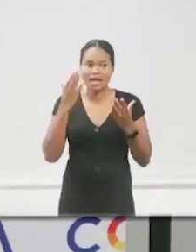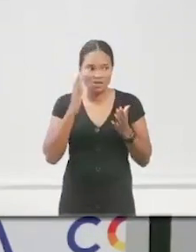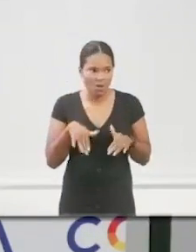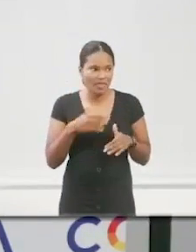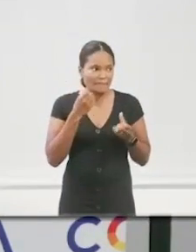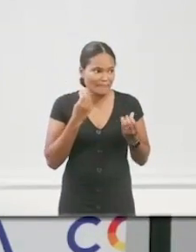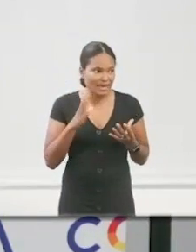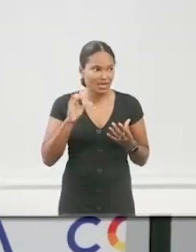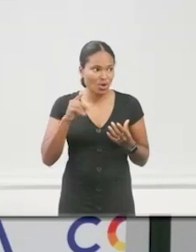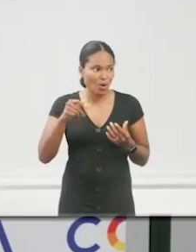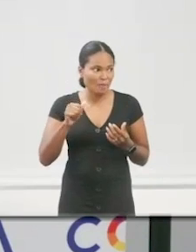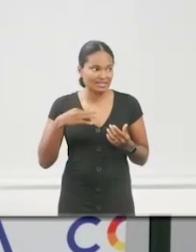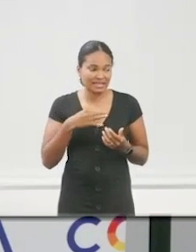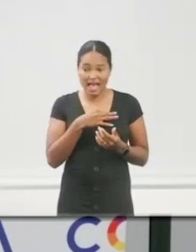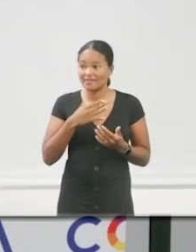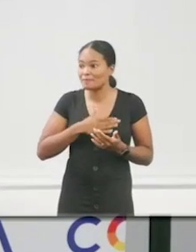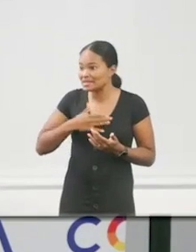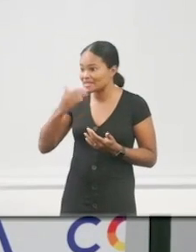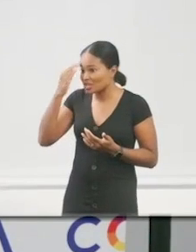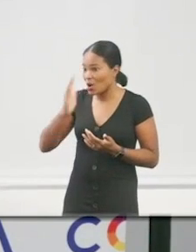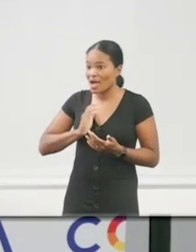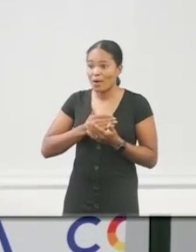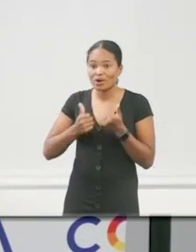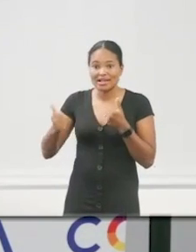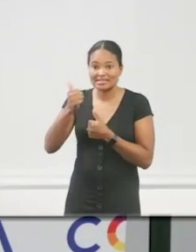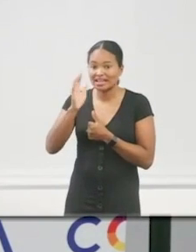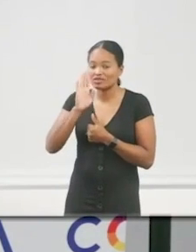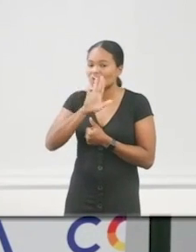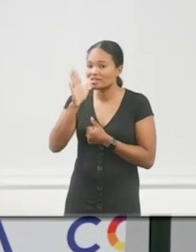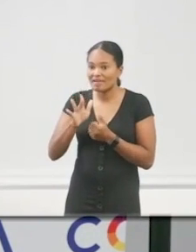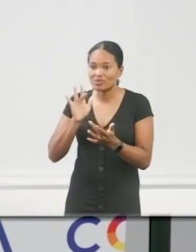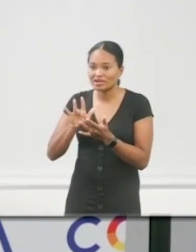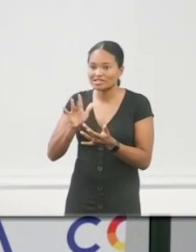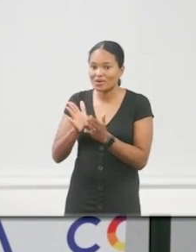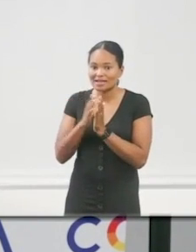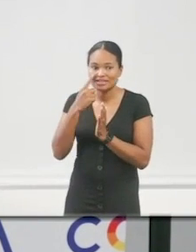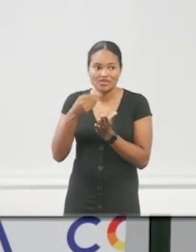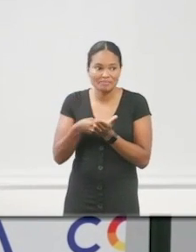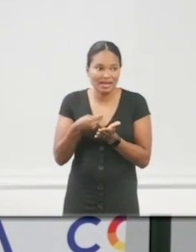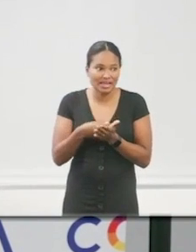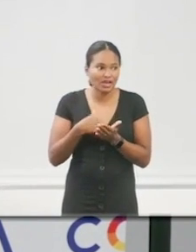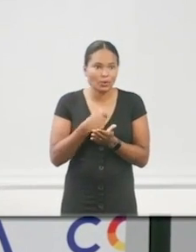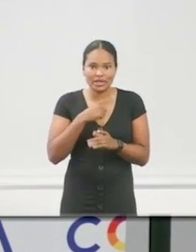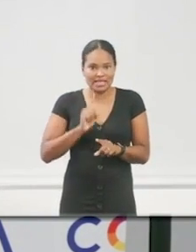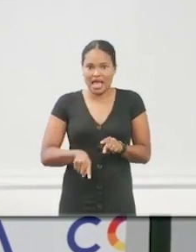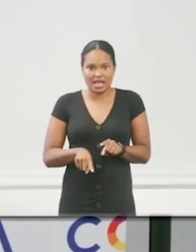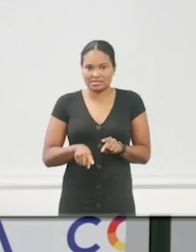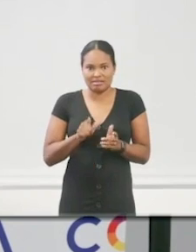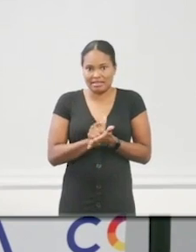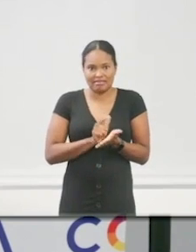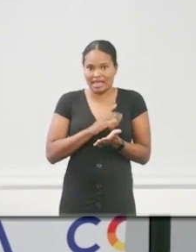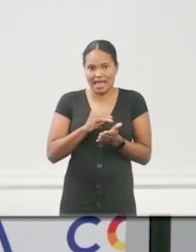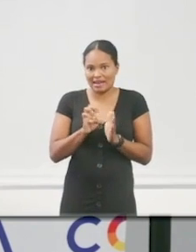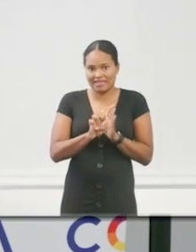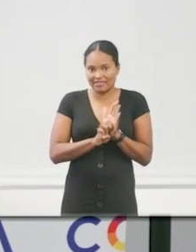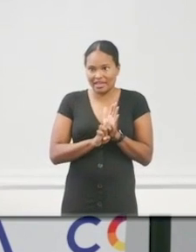please know that. None of our executives will ever reach out to you asking for money. That is not something that we are able to do legally and ethically,